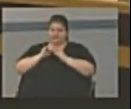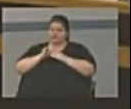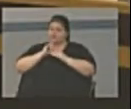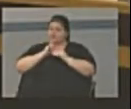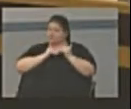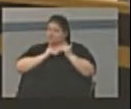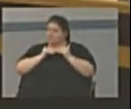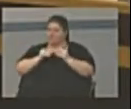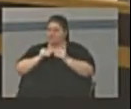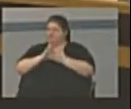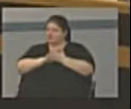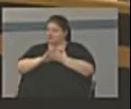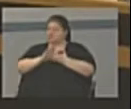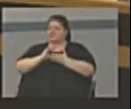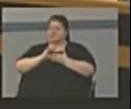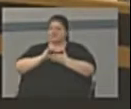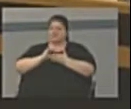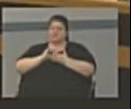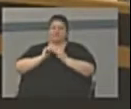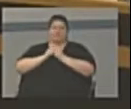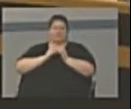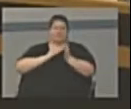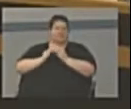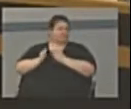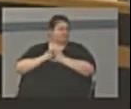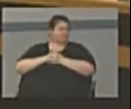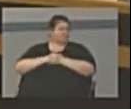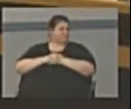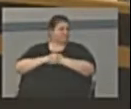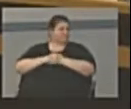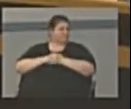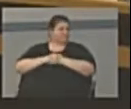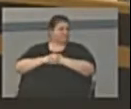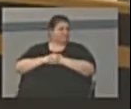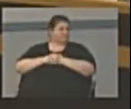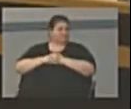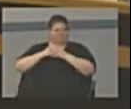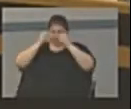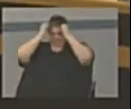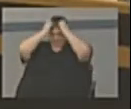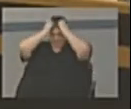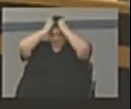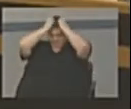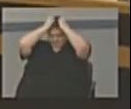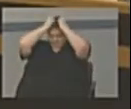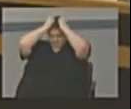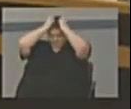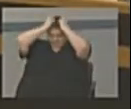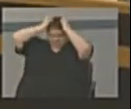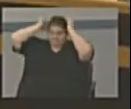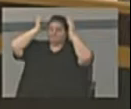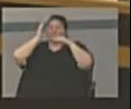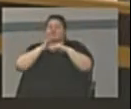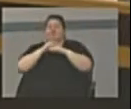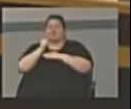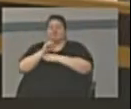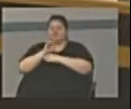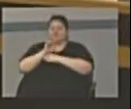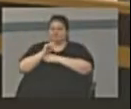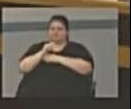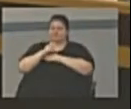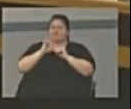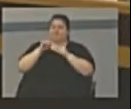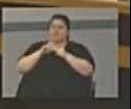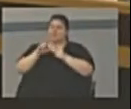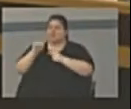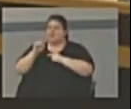the plans. And there's some glitches, but we'll get through them. On the 19th, I attended the Ashford